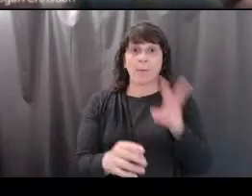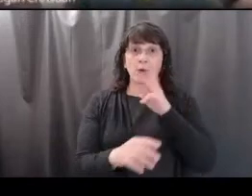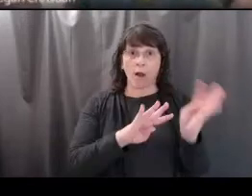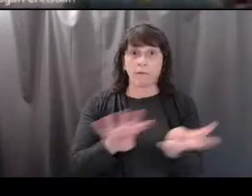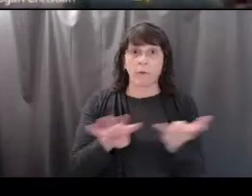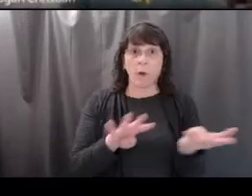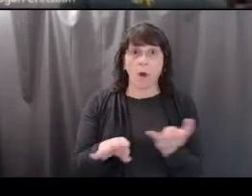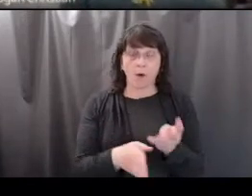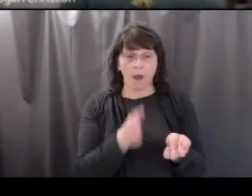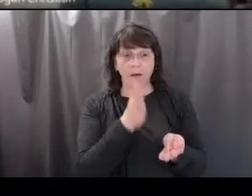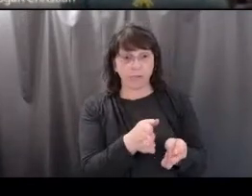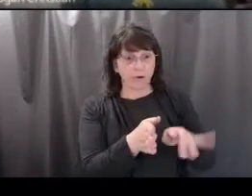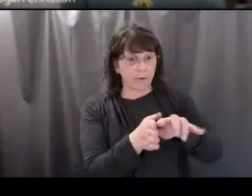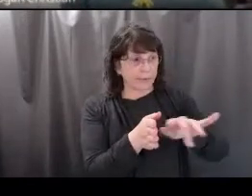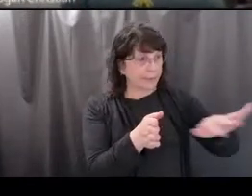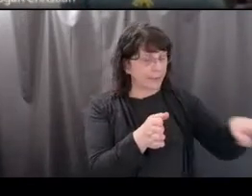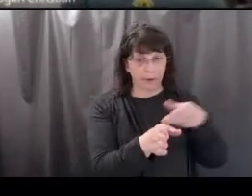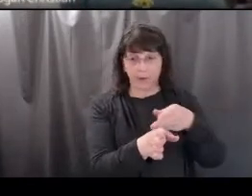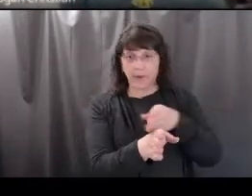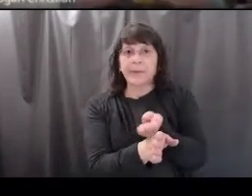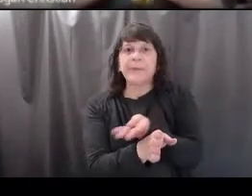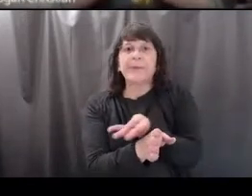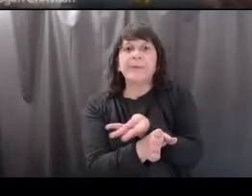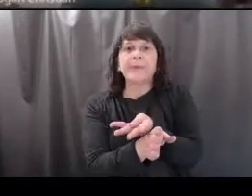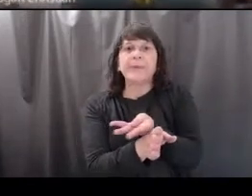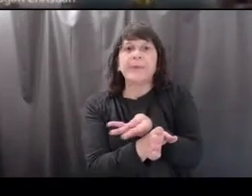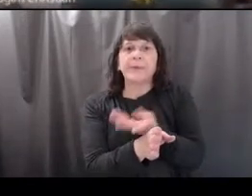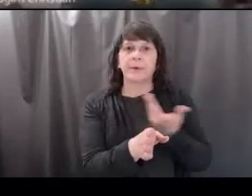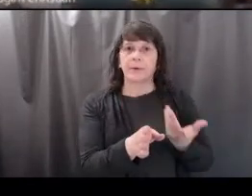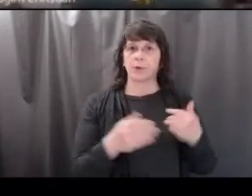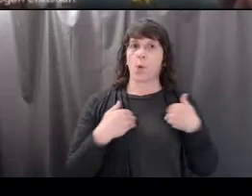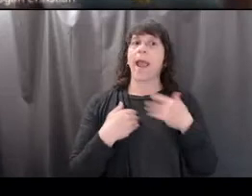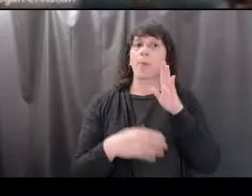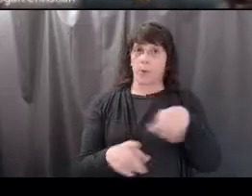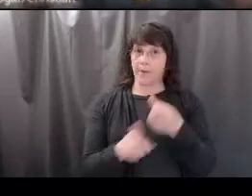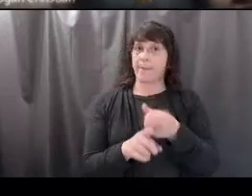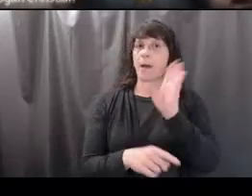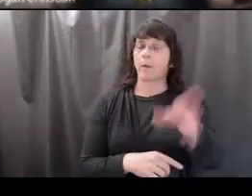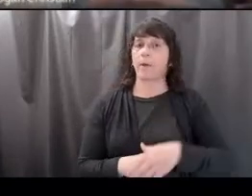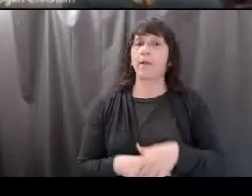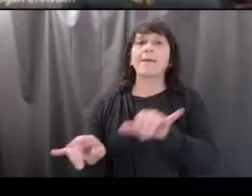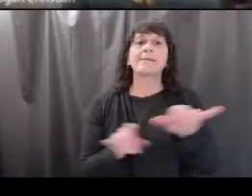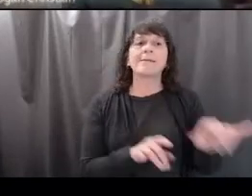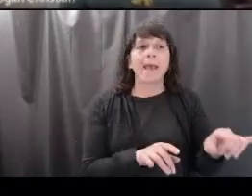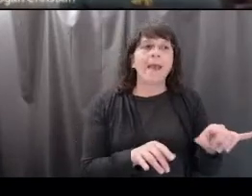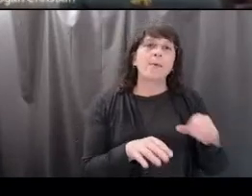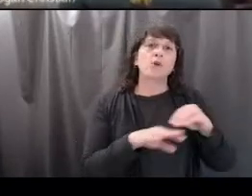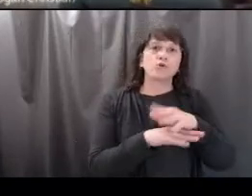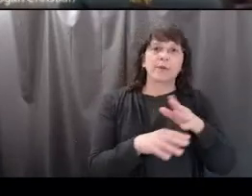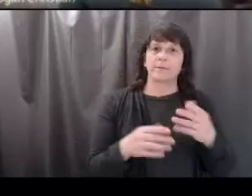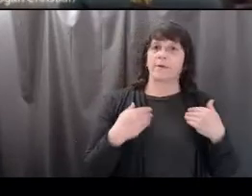in a given amount of time, which is the definition of stream flow. So animals definitely impact stream flow, just like the stream flow impacts